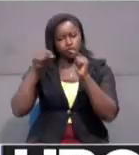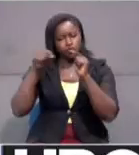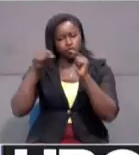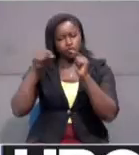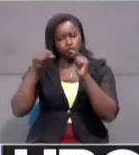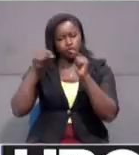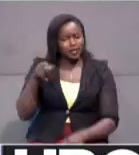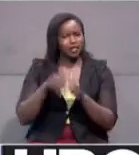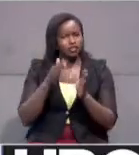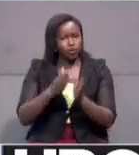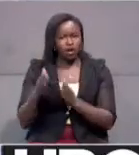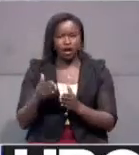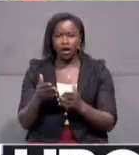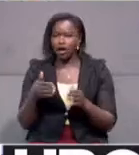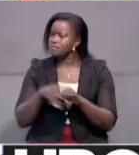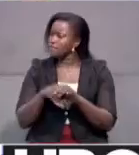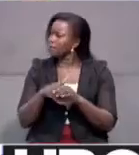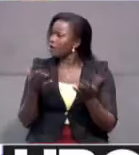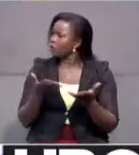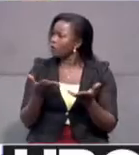order? Where is the member?